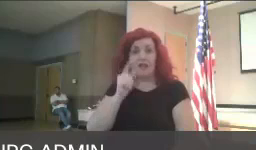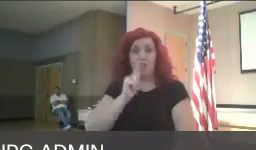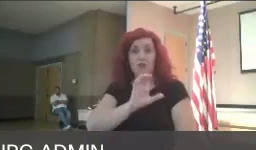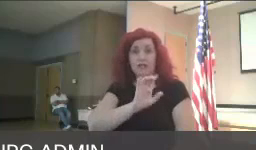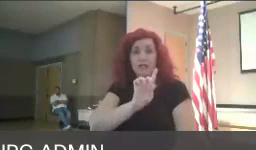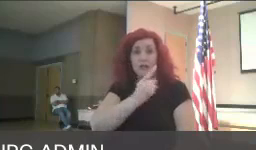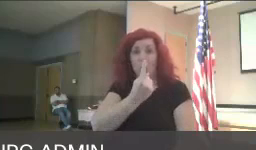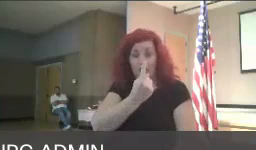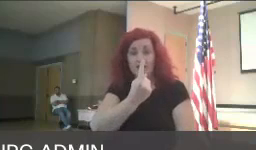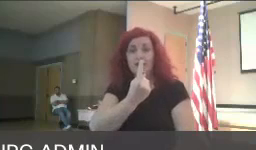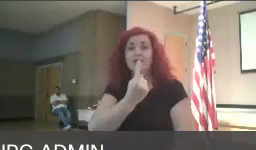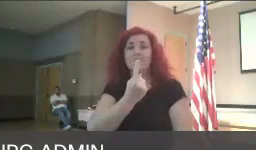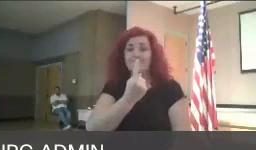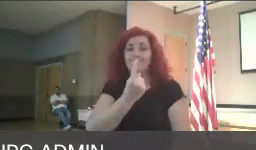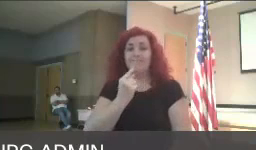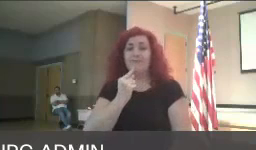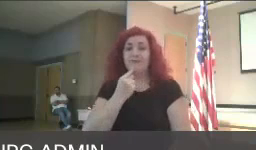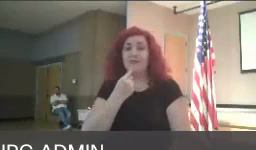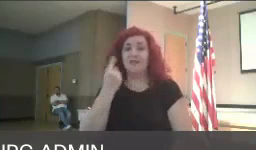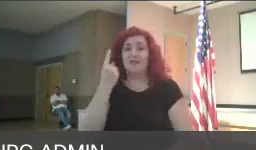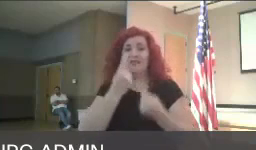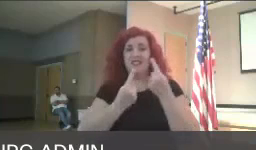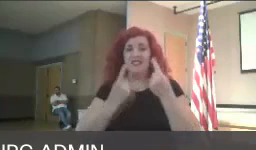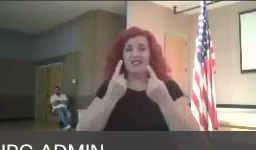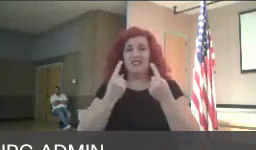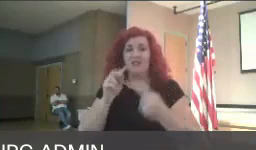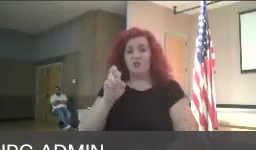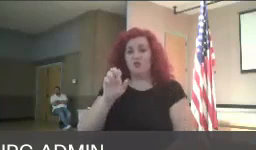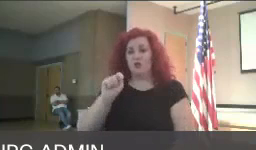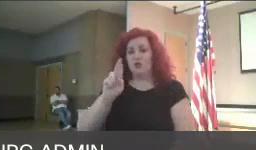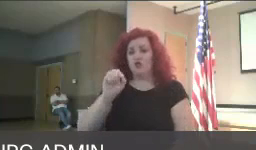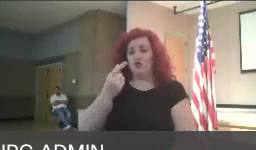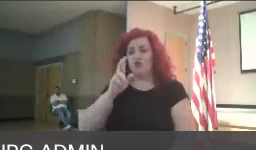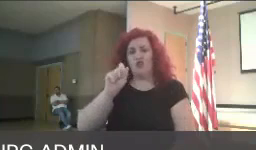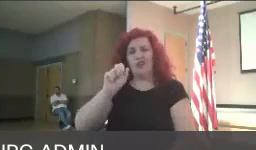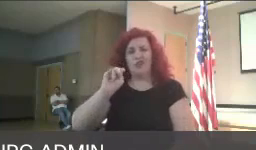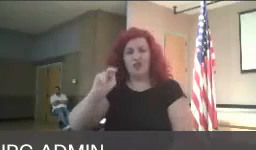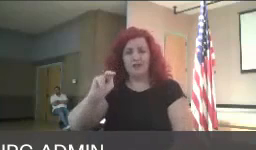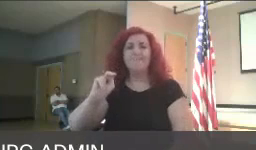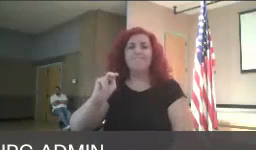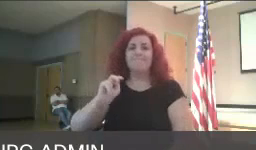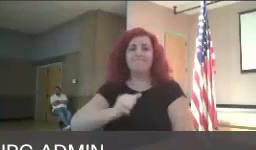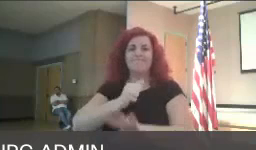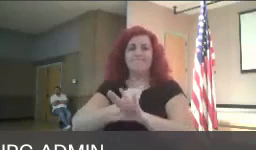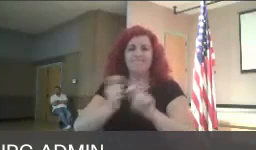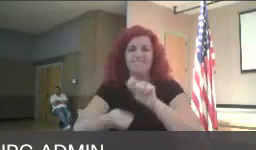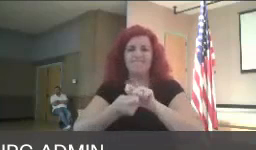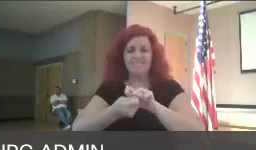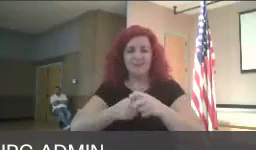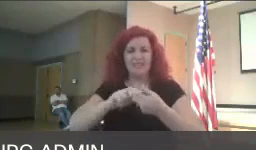CD1, we're seriously considering retrogression issues. Those are the two factors for